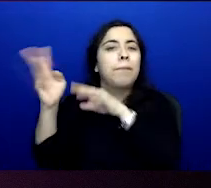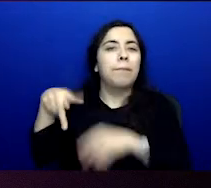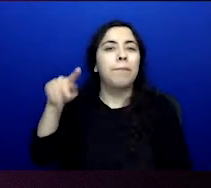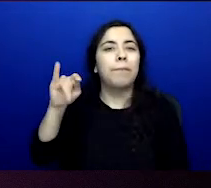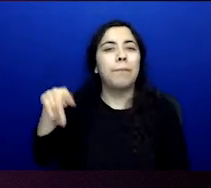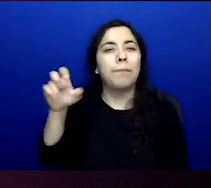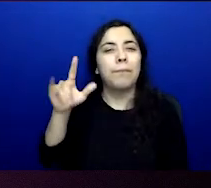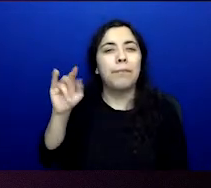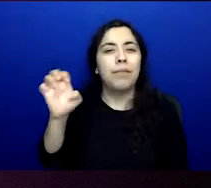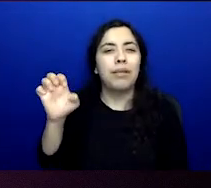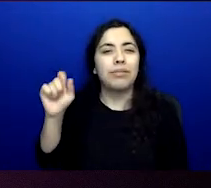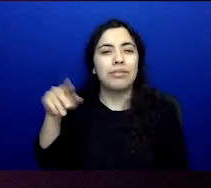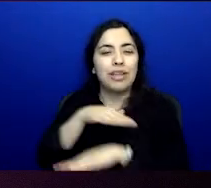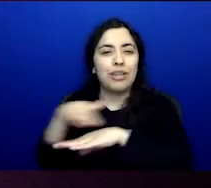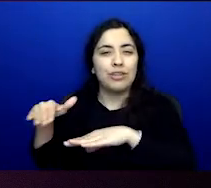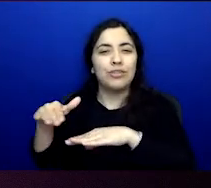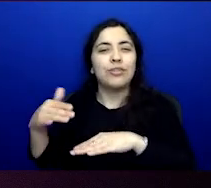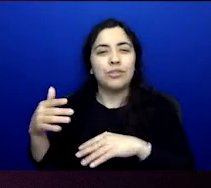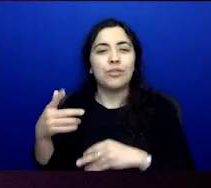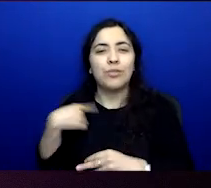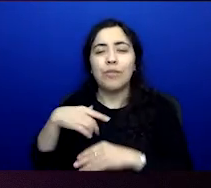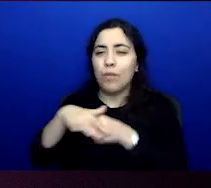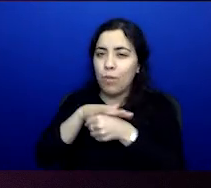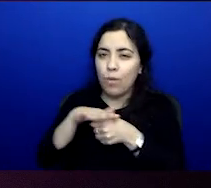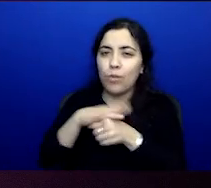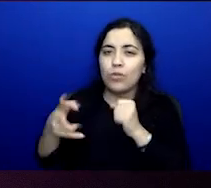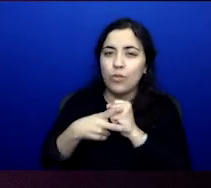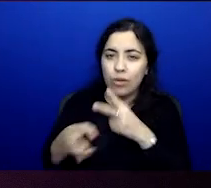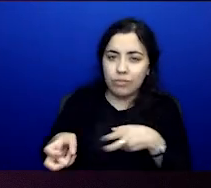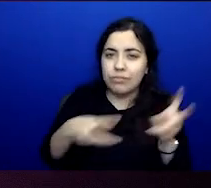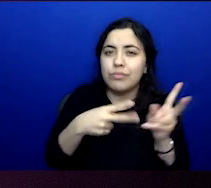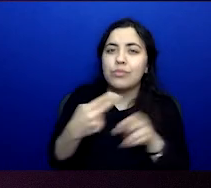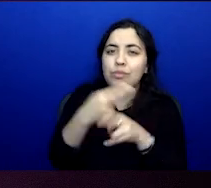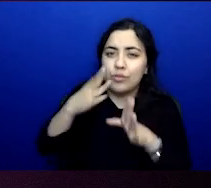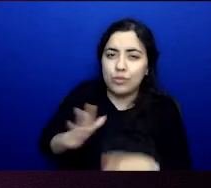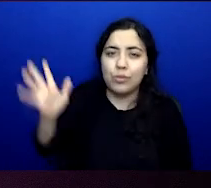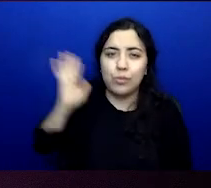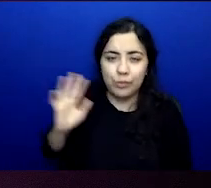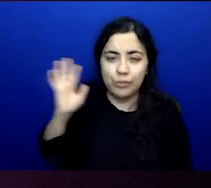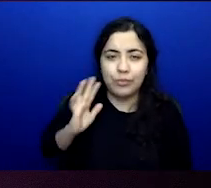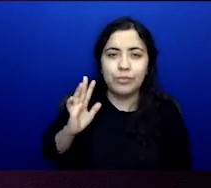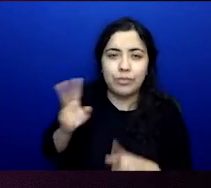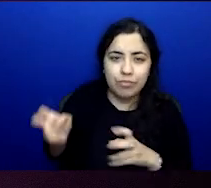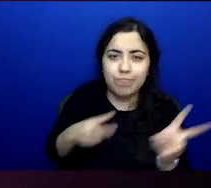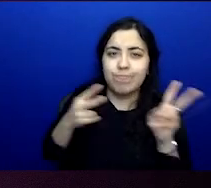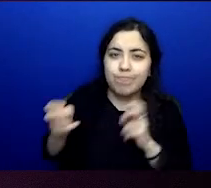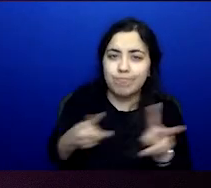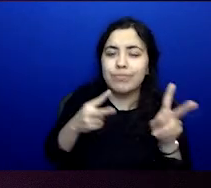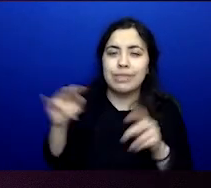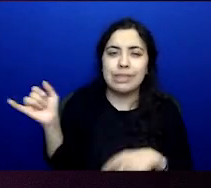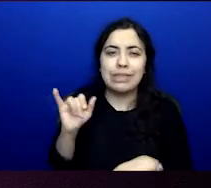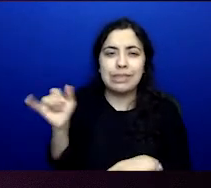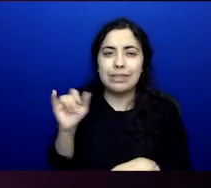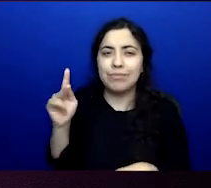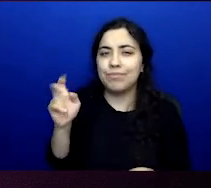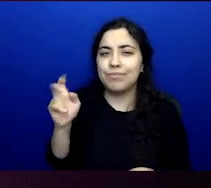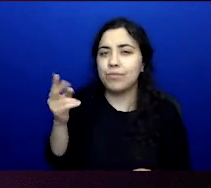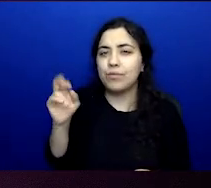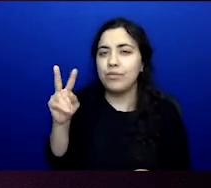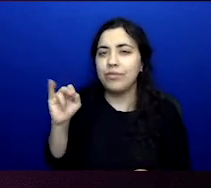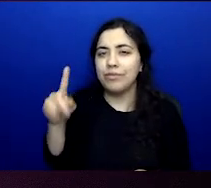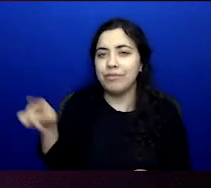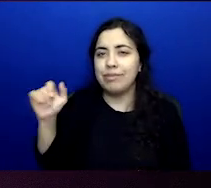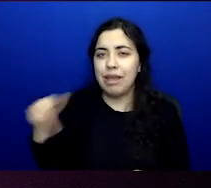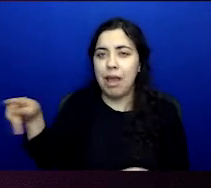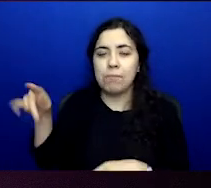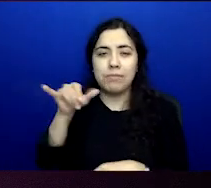way, we have a local storage setup where if the user has previously loaded the same Kedro-viz app of the same